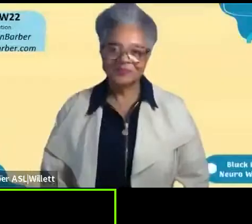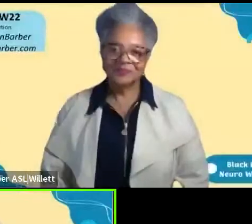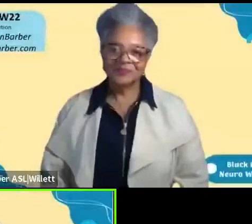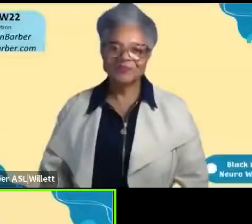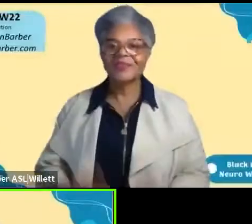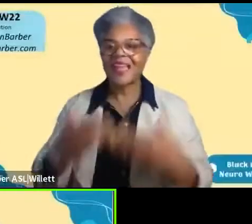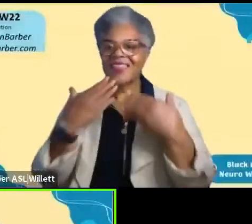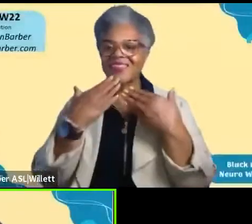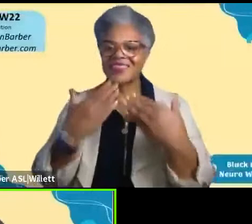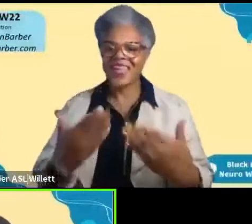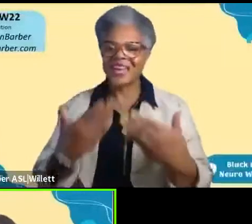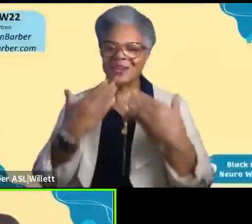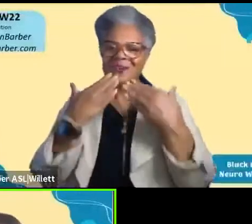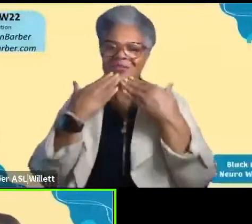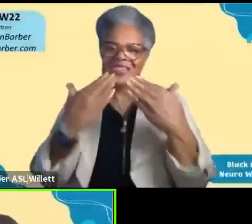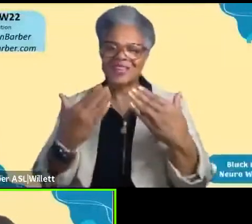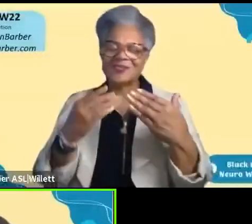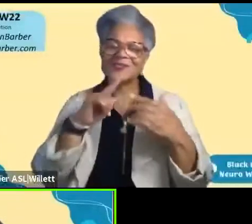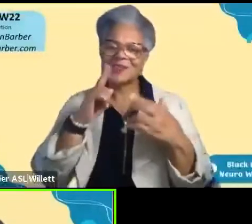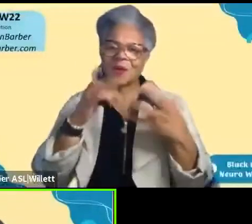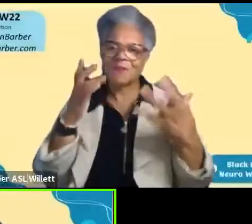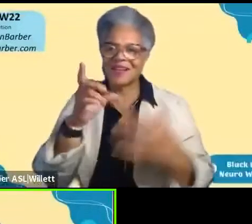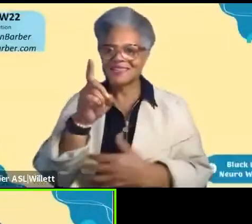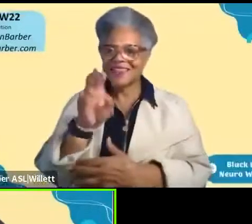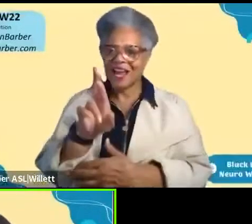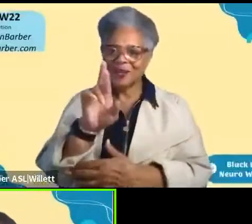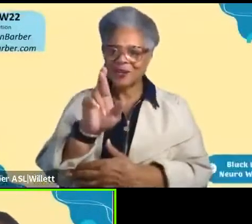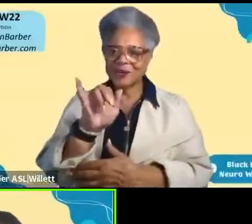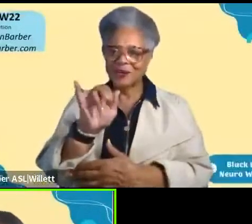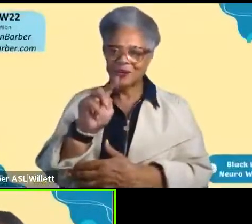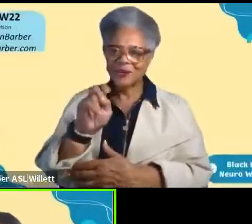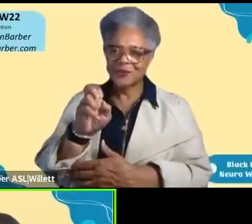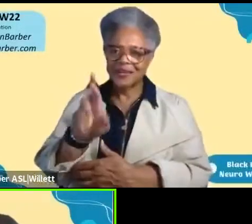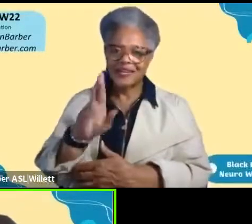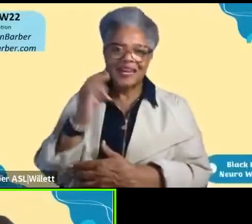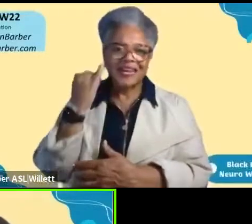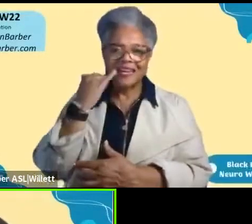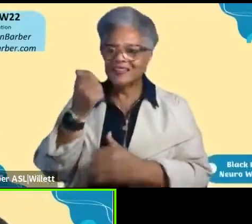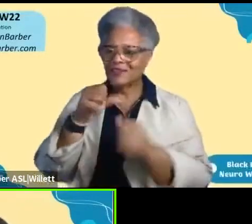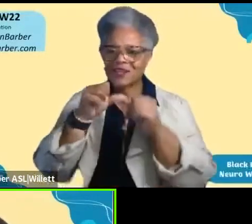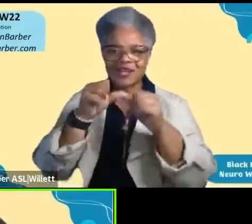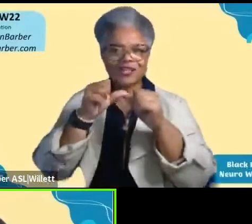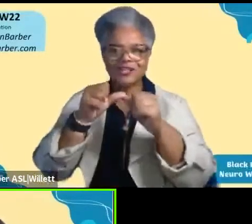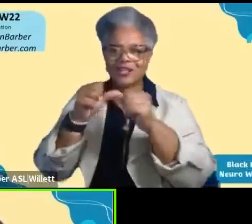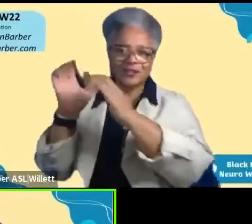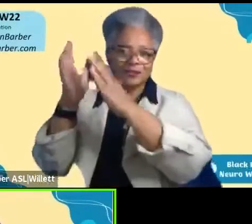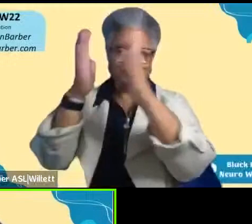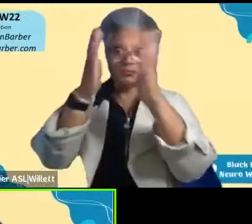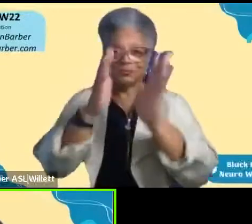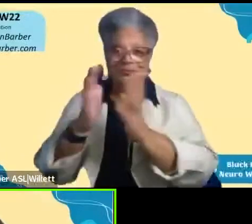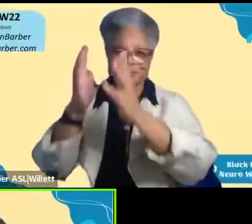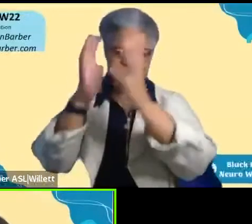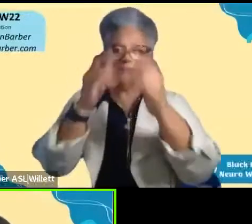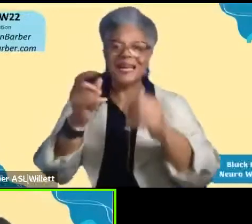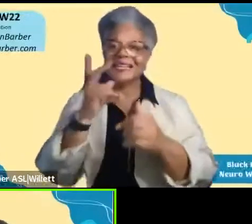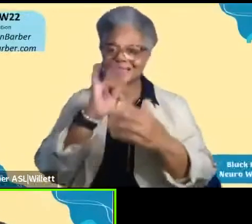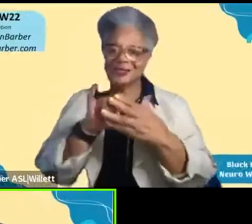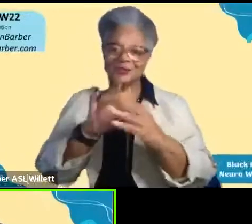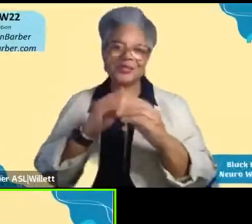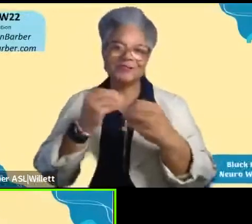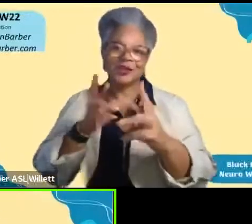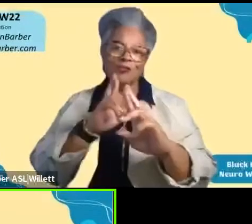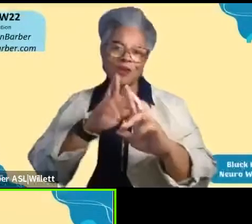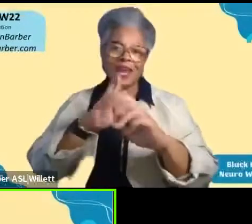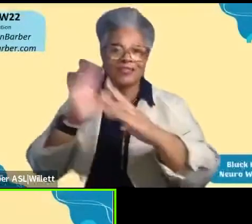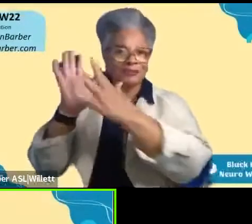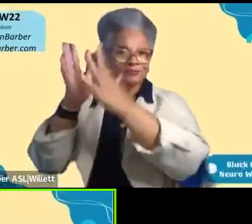Thank you so much, Dr. Ritter. If everyone can continue to give your rounds of applause, I see you guys giving your reactions. That